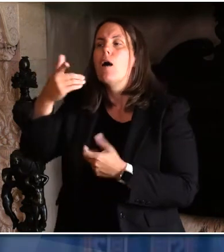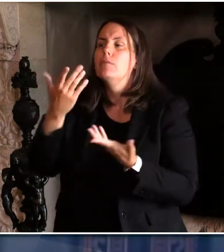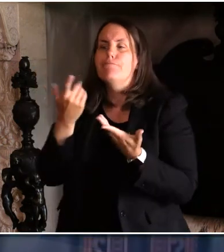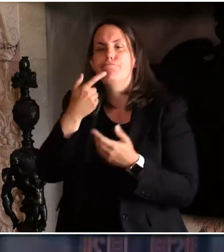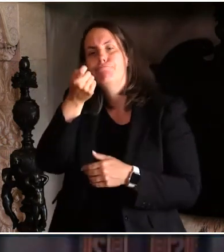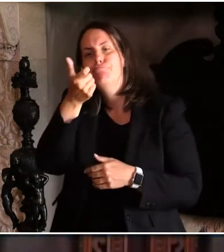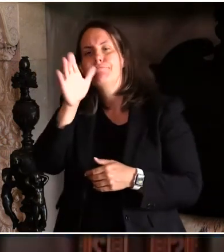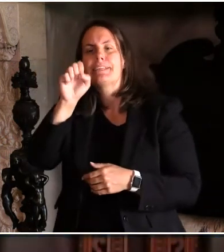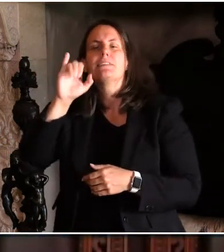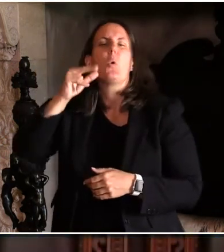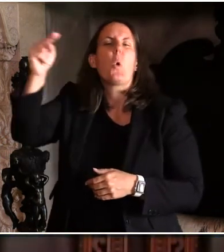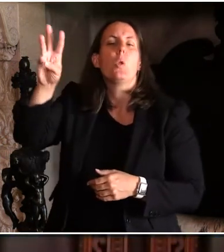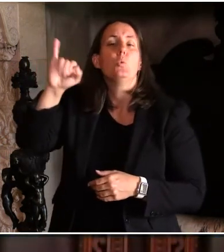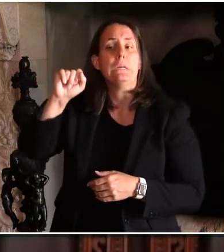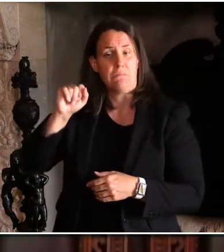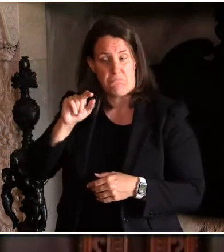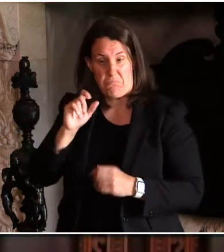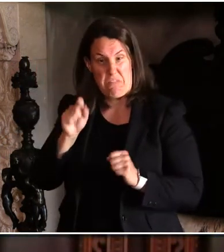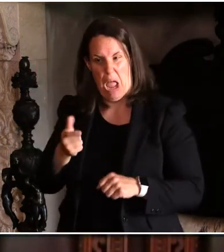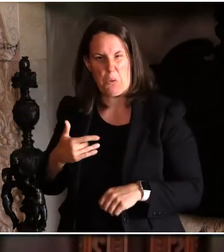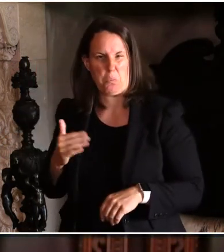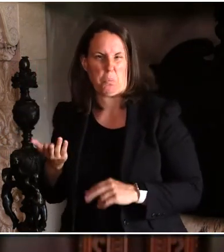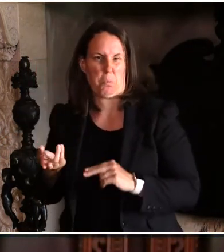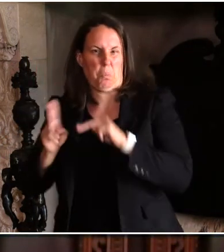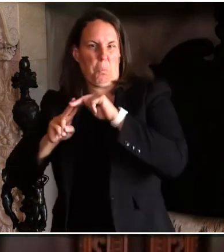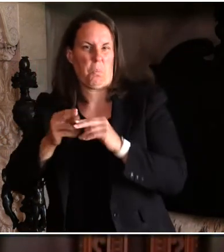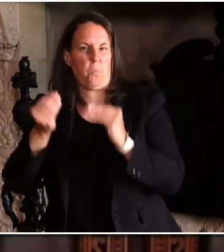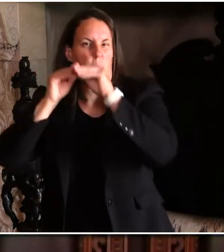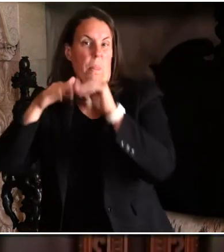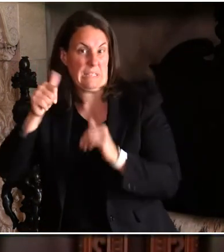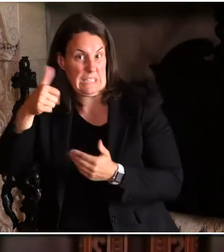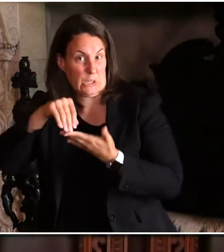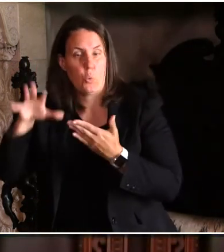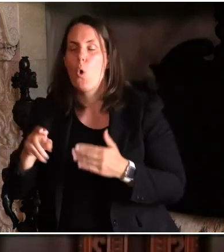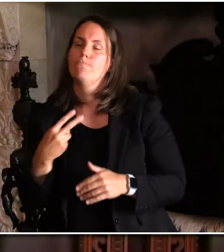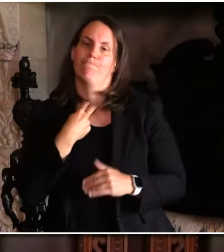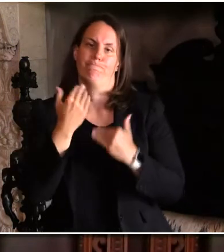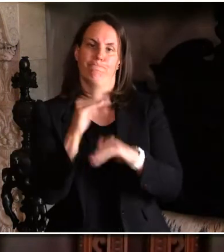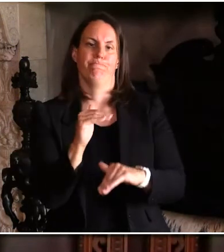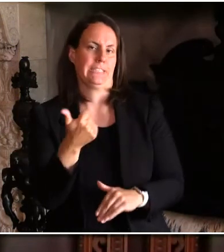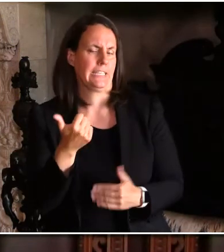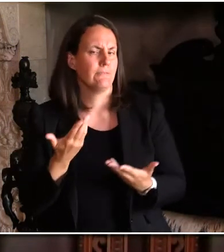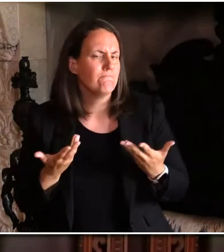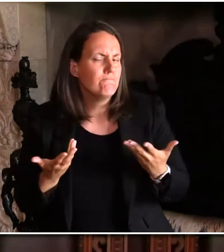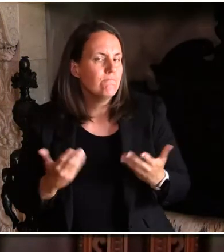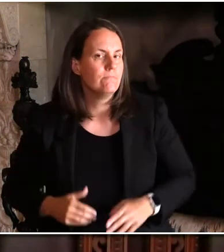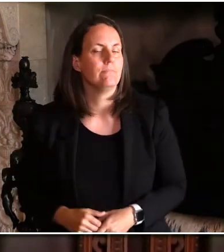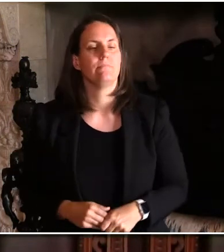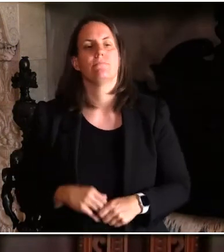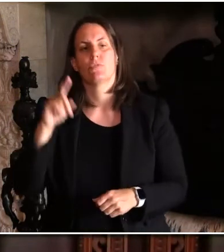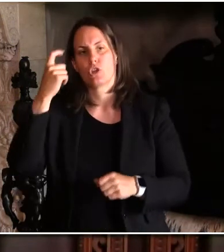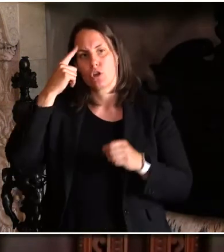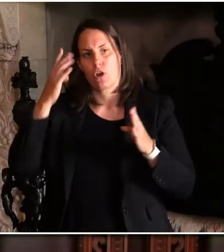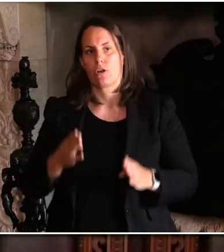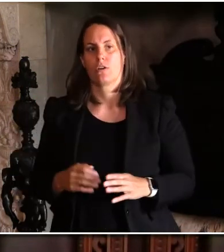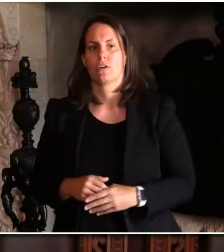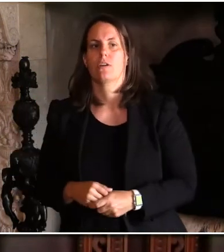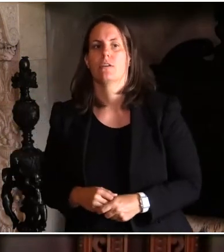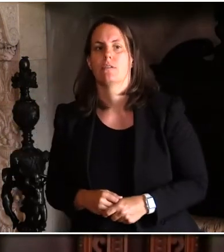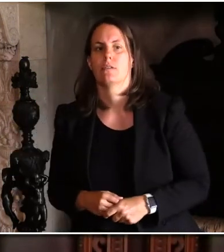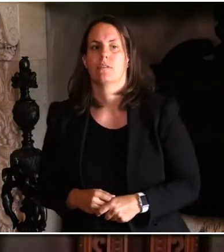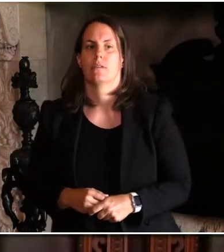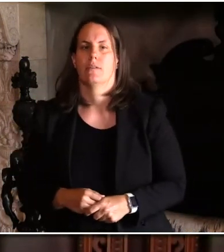is interesting for me, questions about the school district. The Department of Public Instruction does not make these decisions.